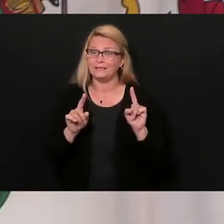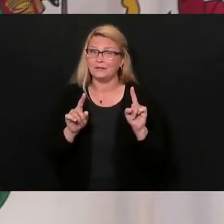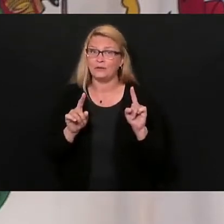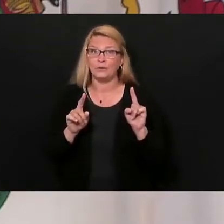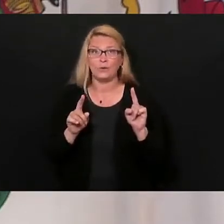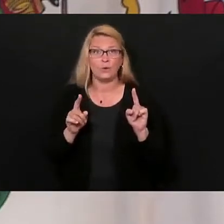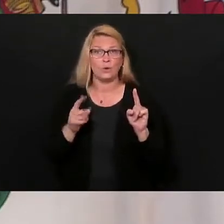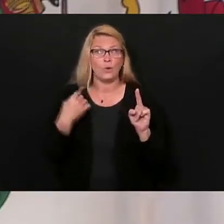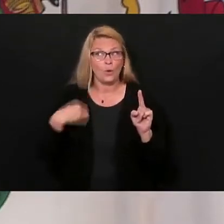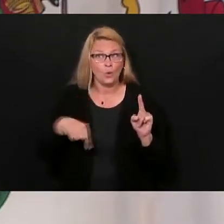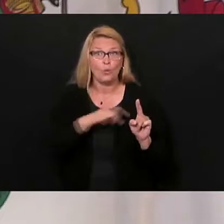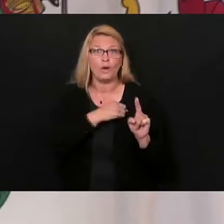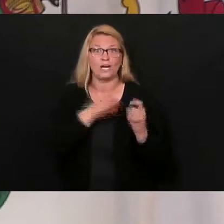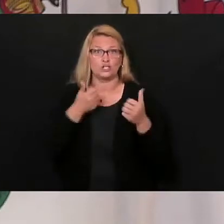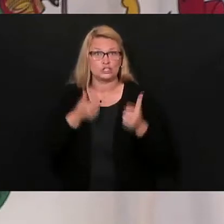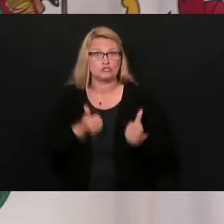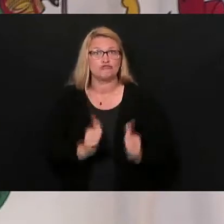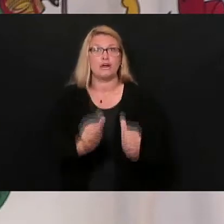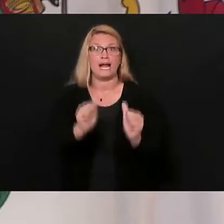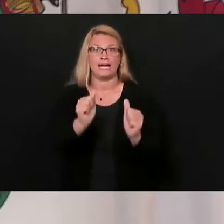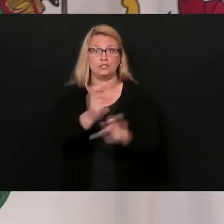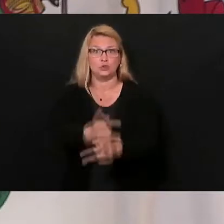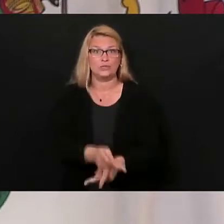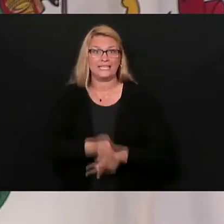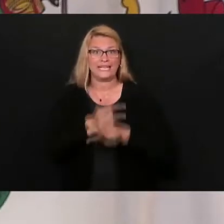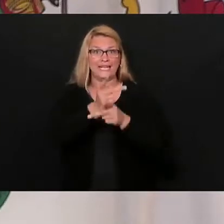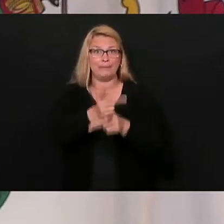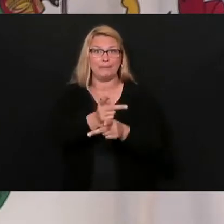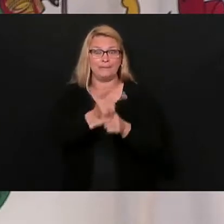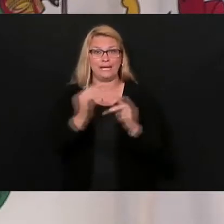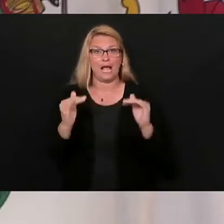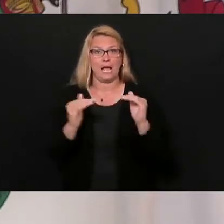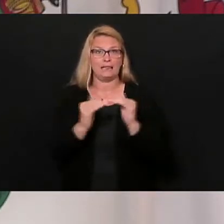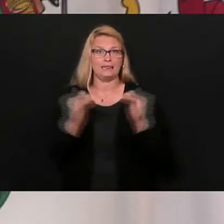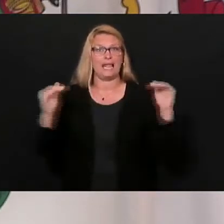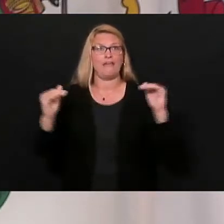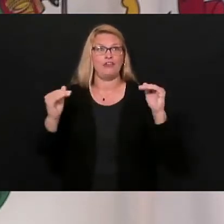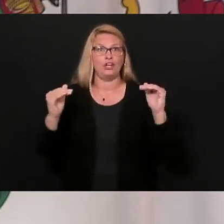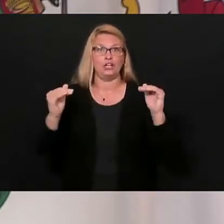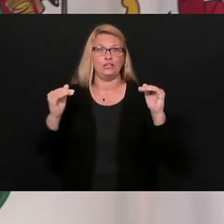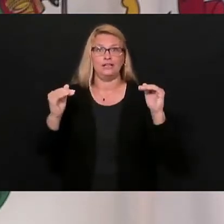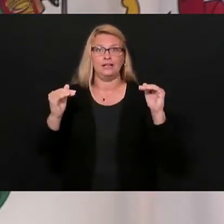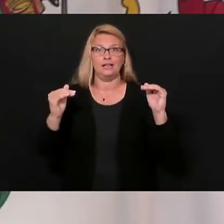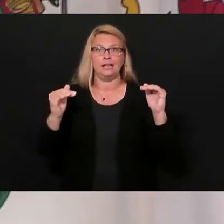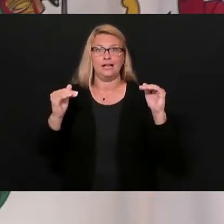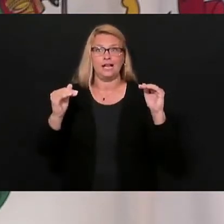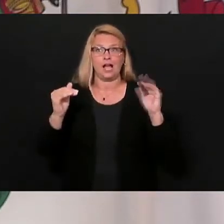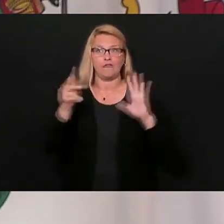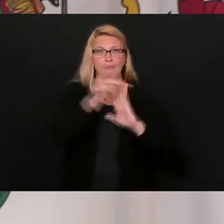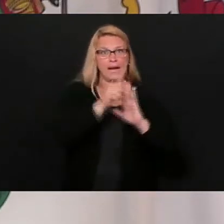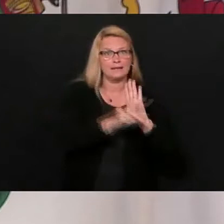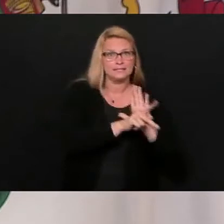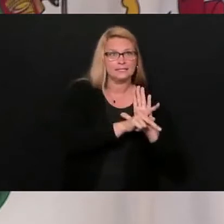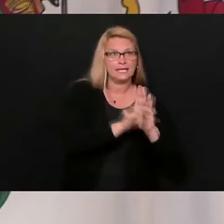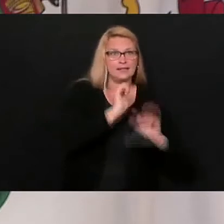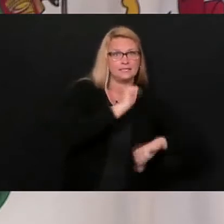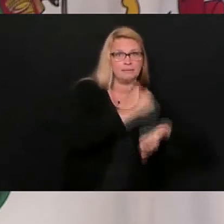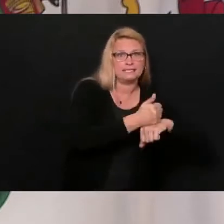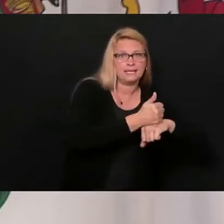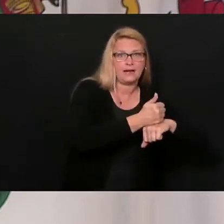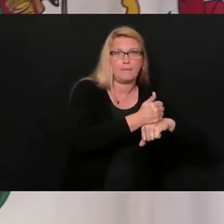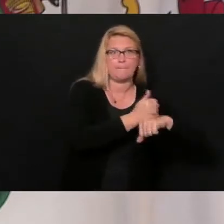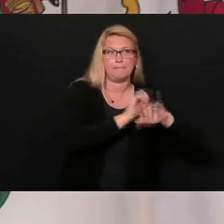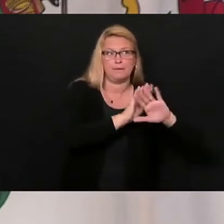we're trying with all in us to keep some level of protocol that we have put in place to